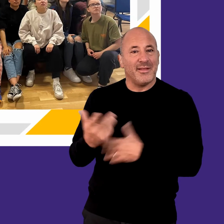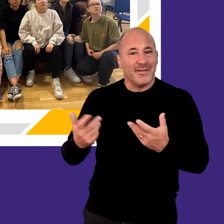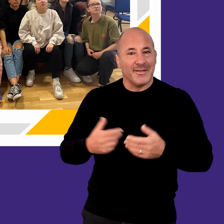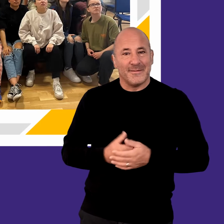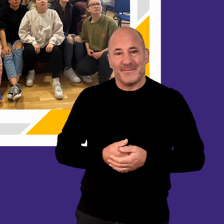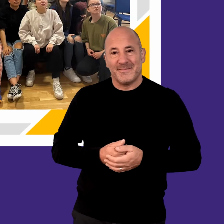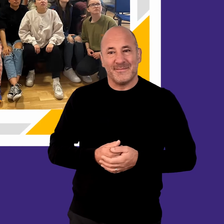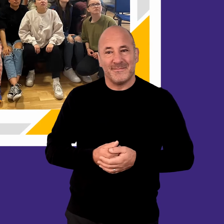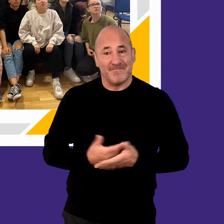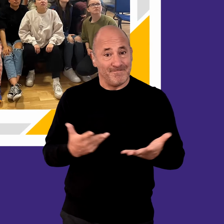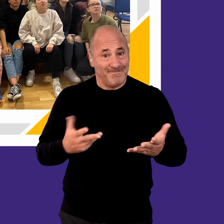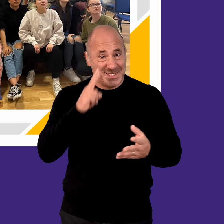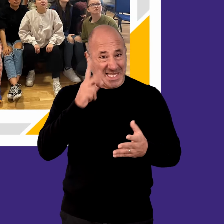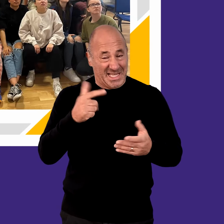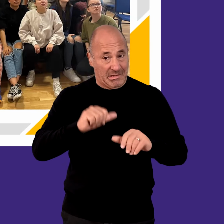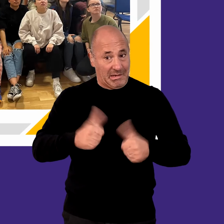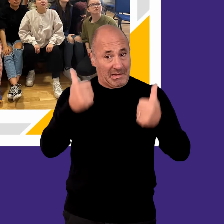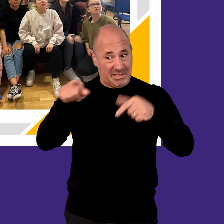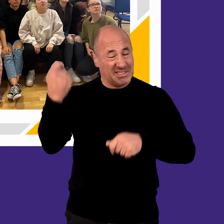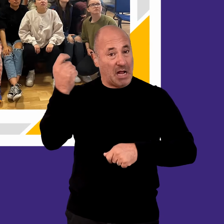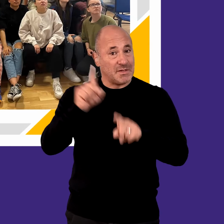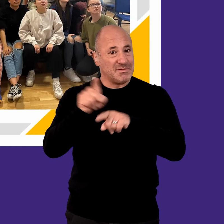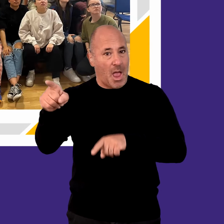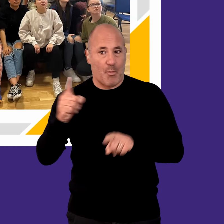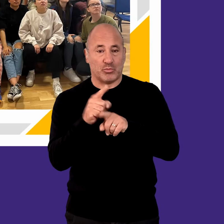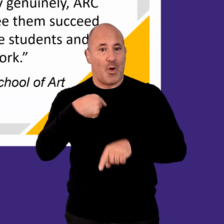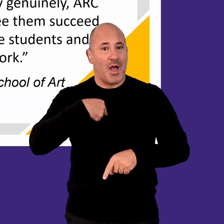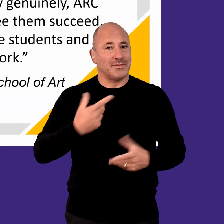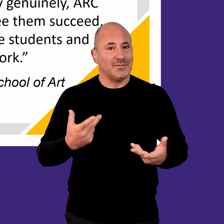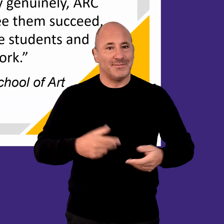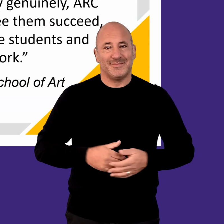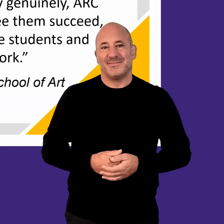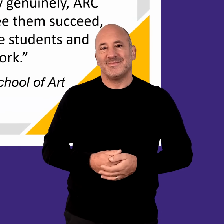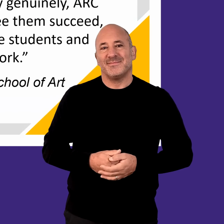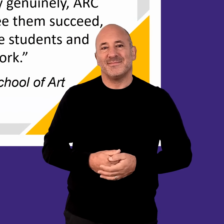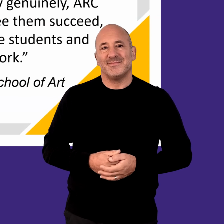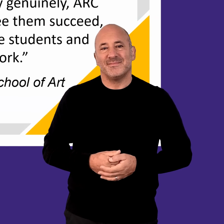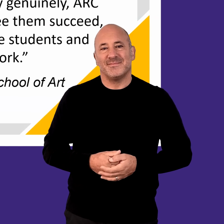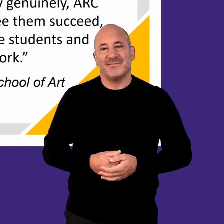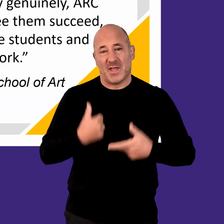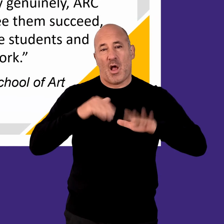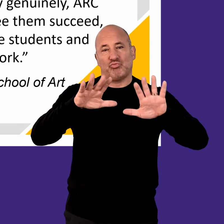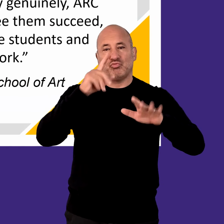in. And as you can see, it's working for them too.